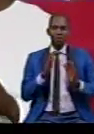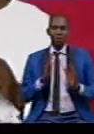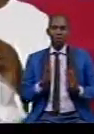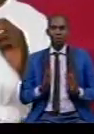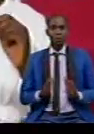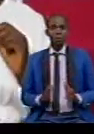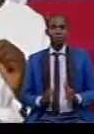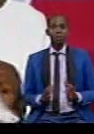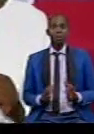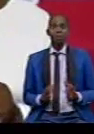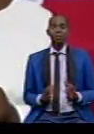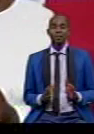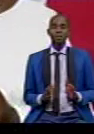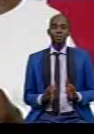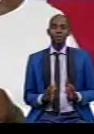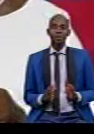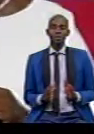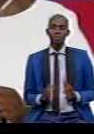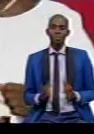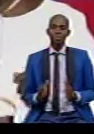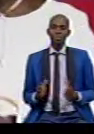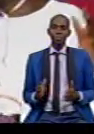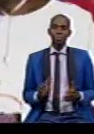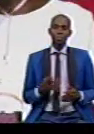sanctified, steady, solid,